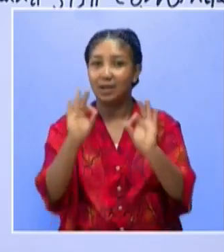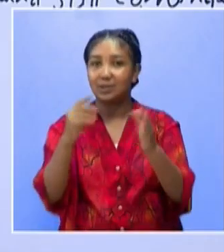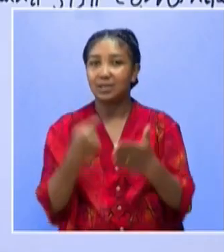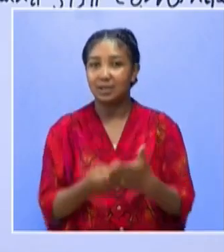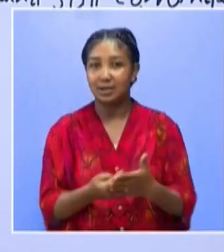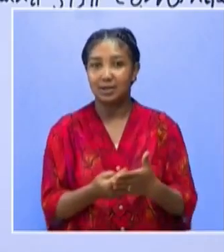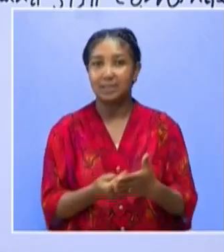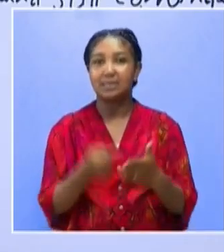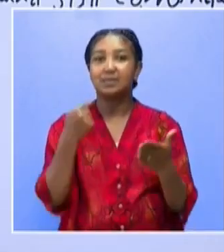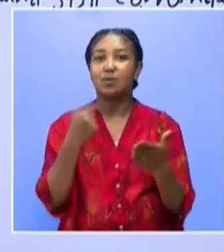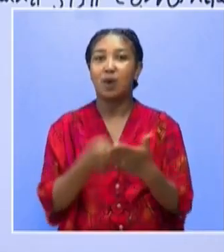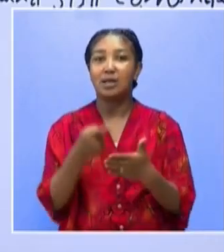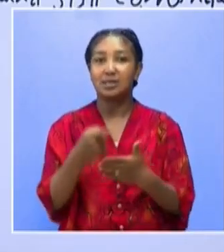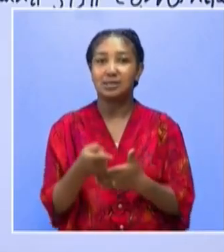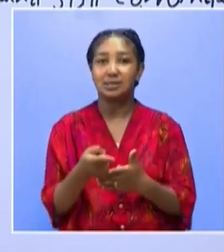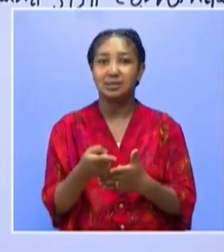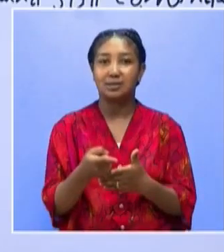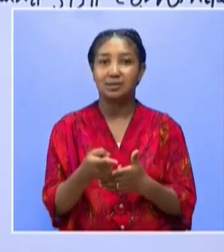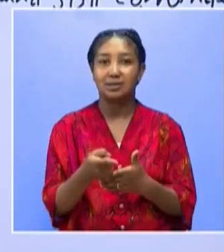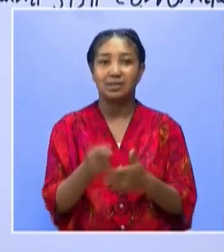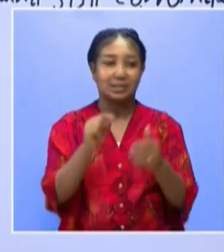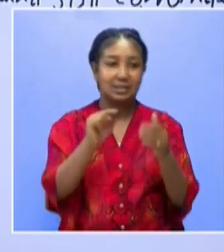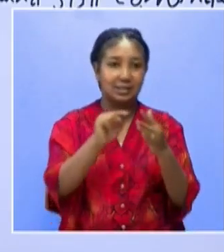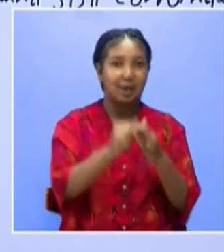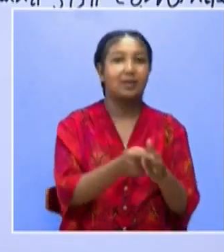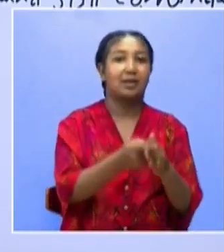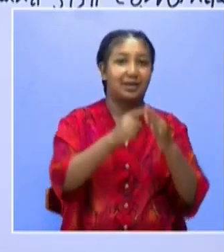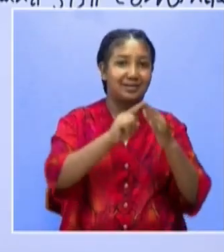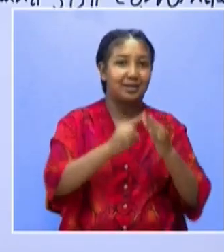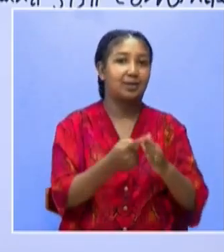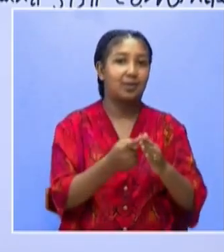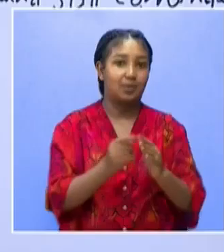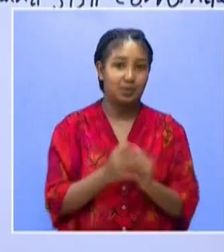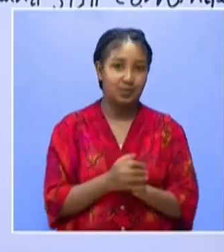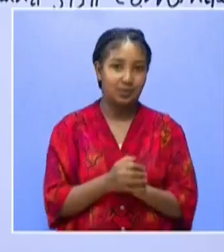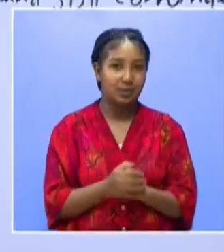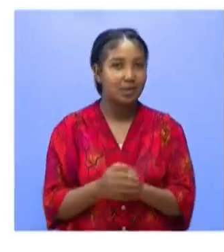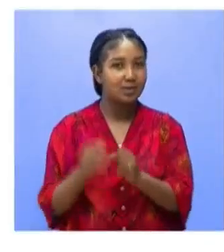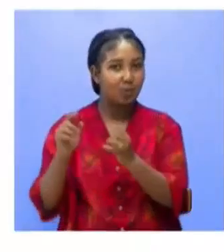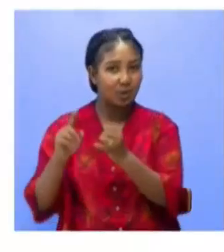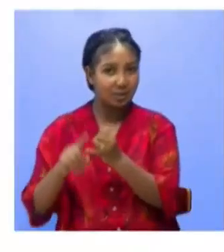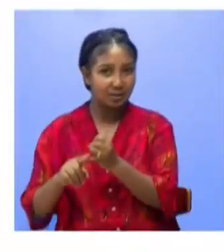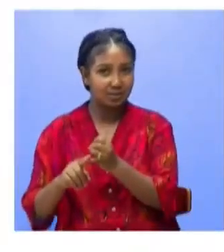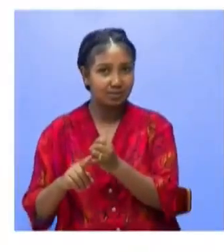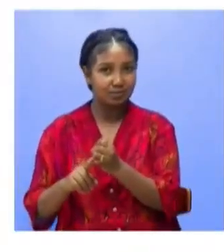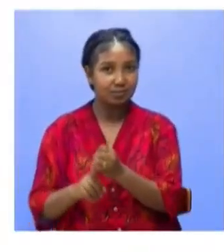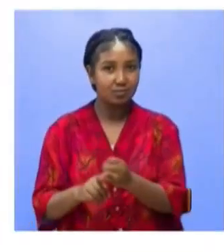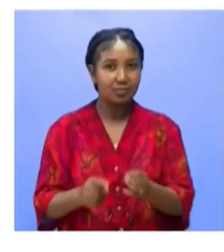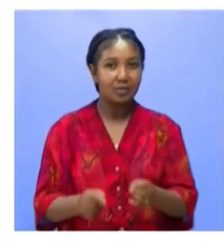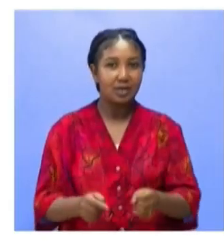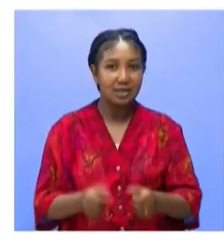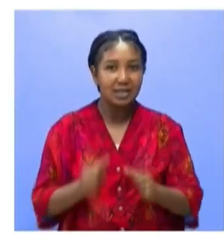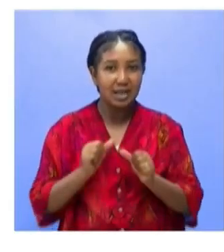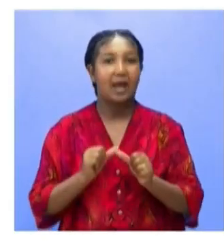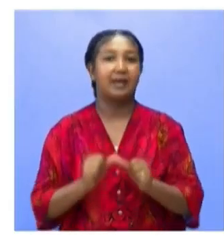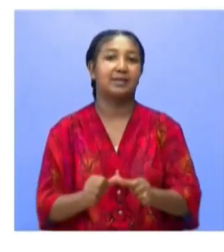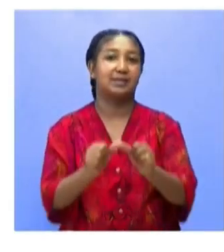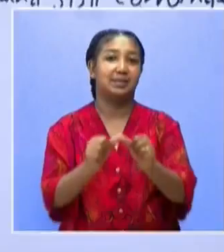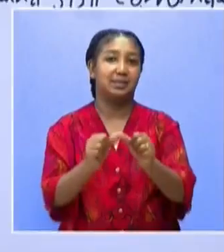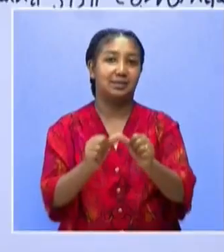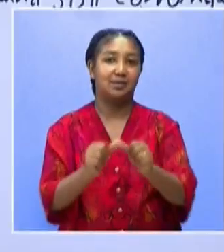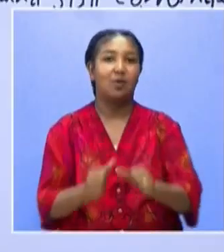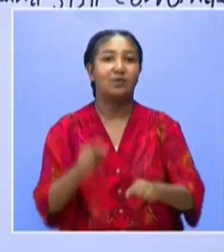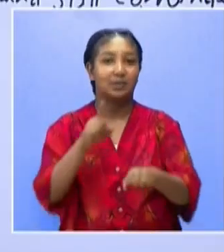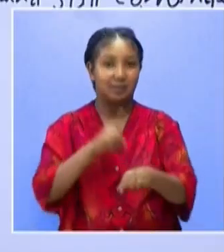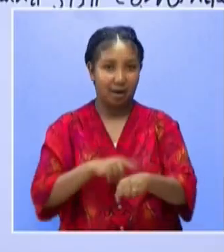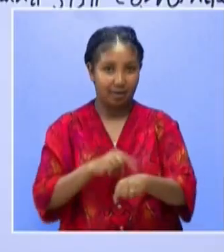here, this one is just the starting point. This one is length of the